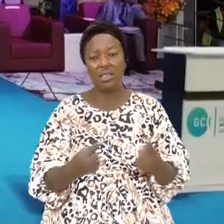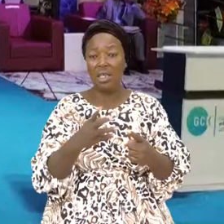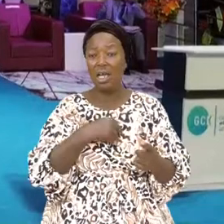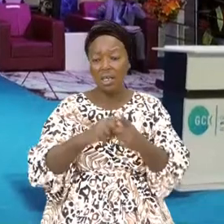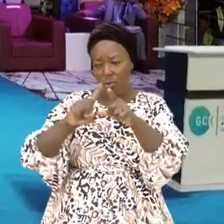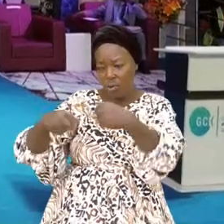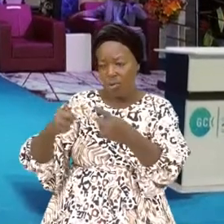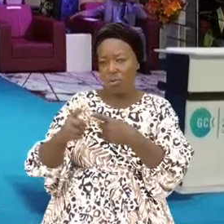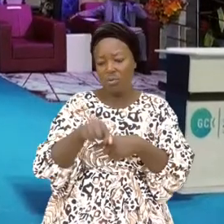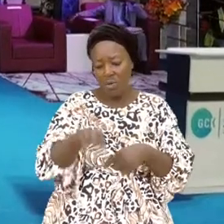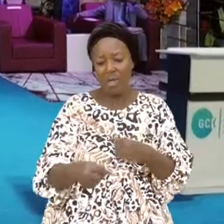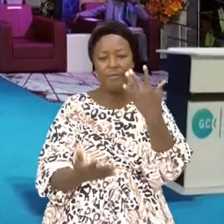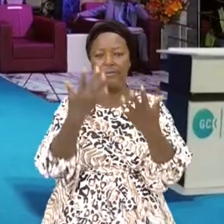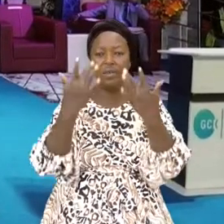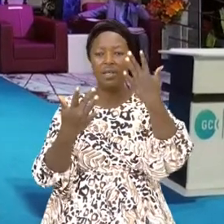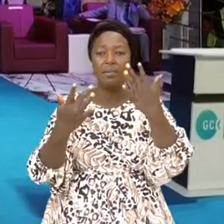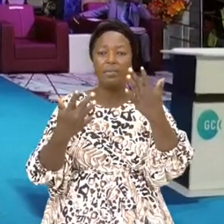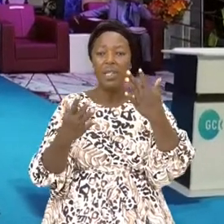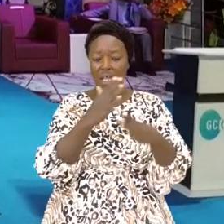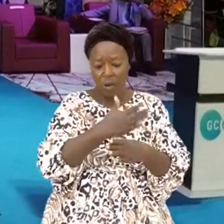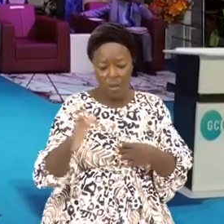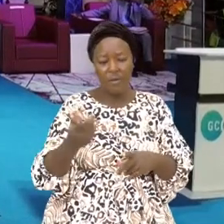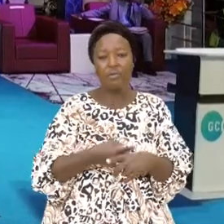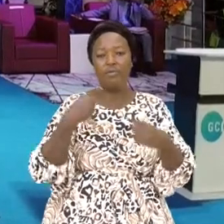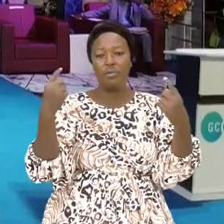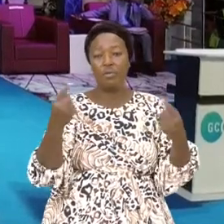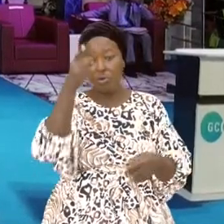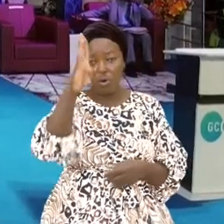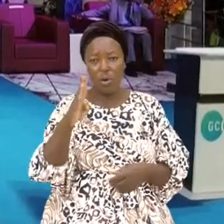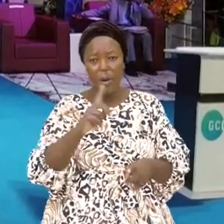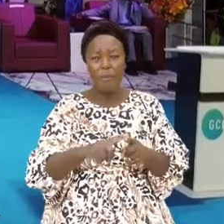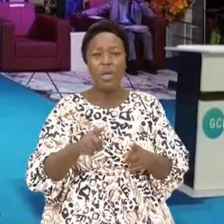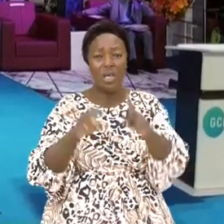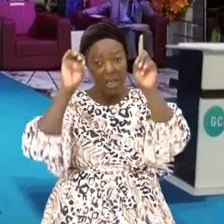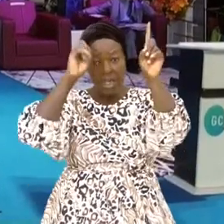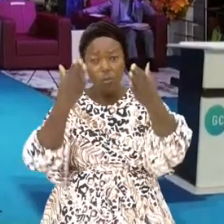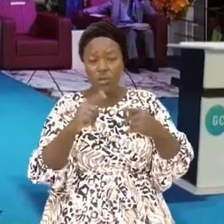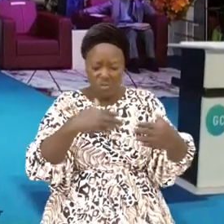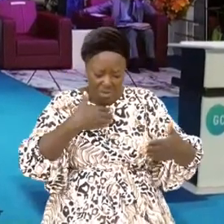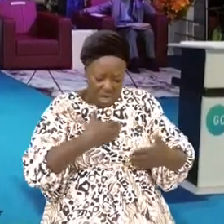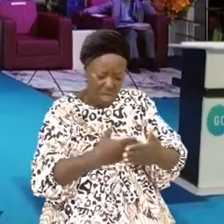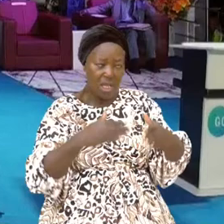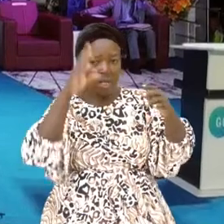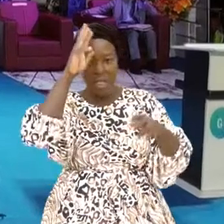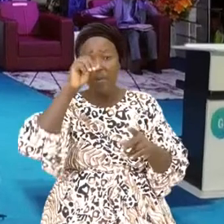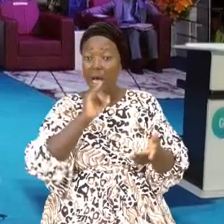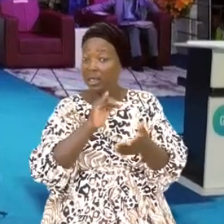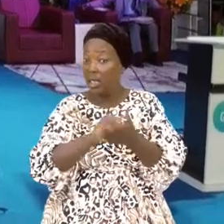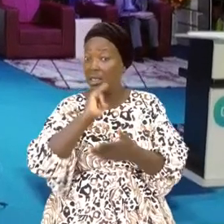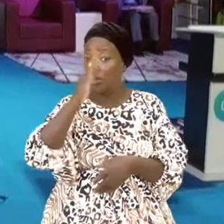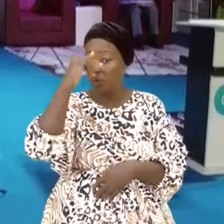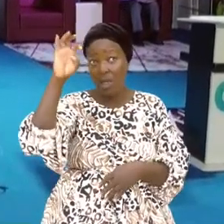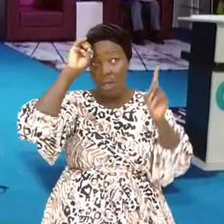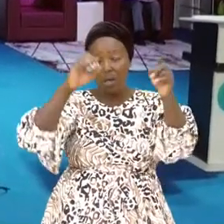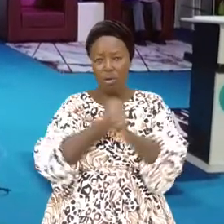the other side, away from God. He wants you near Him. That's why He loved you and